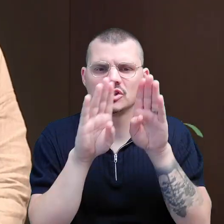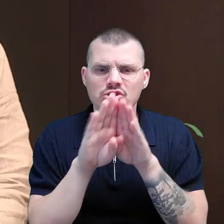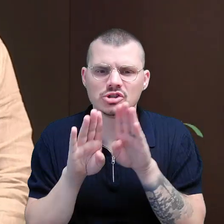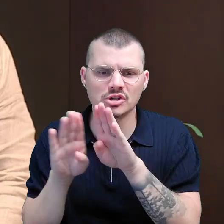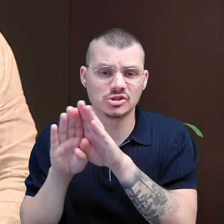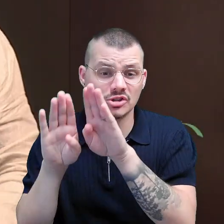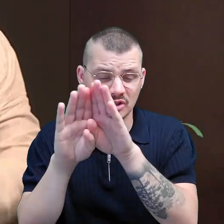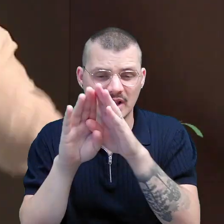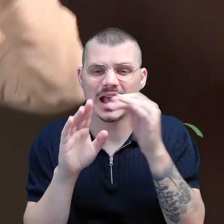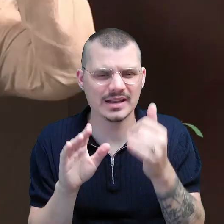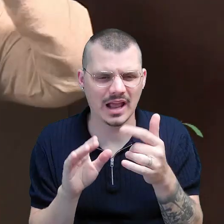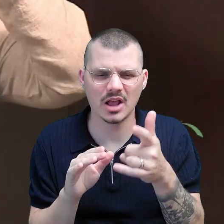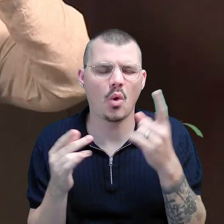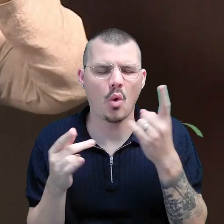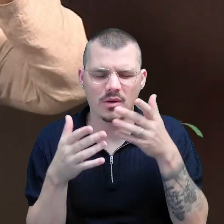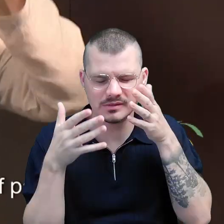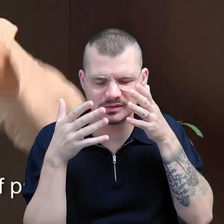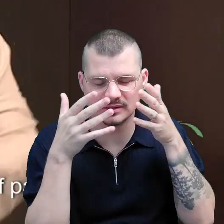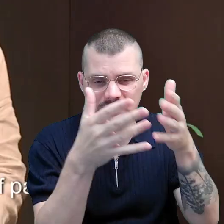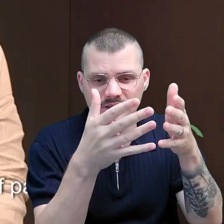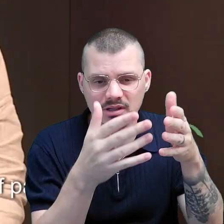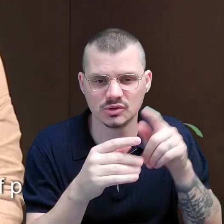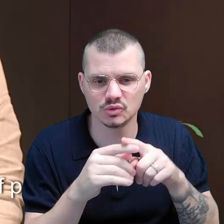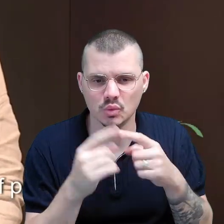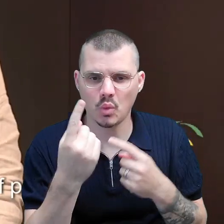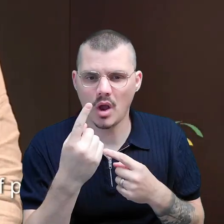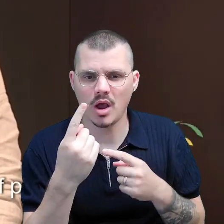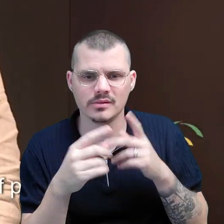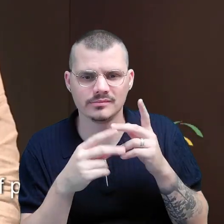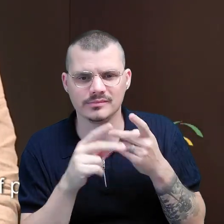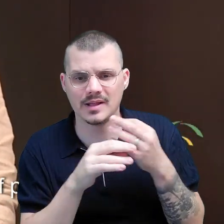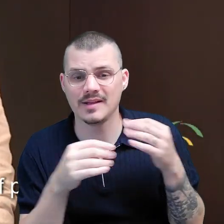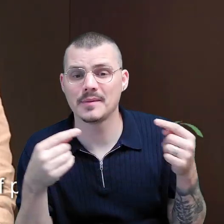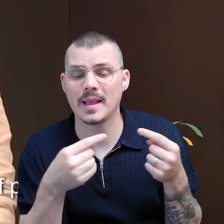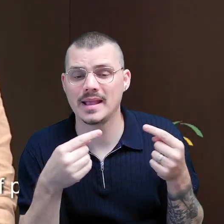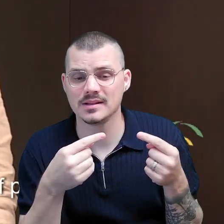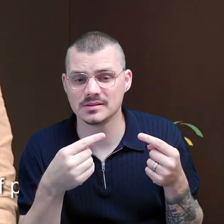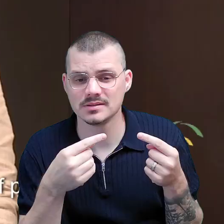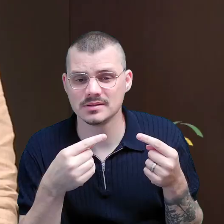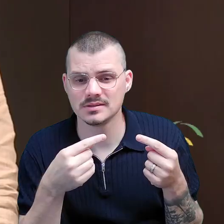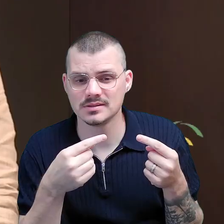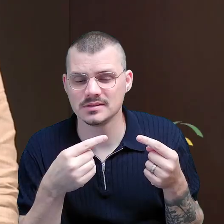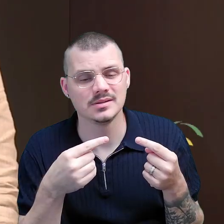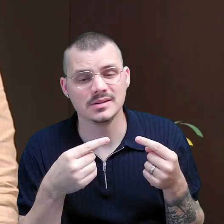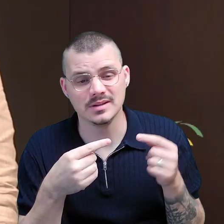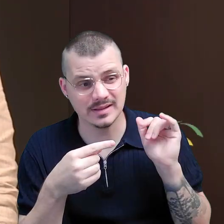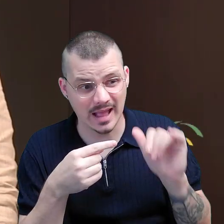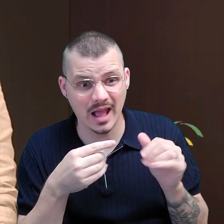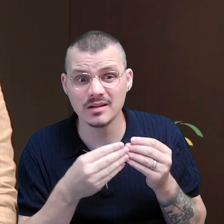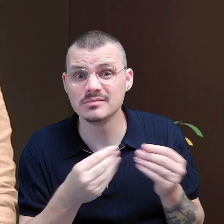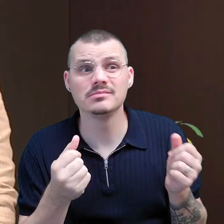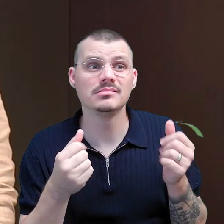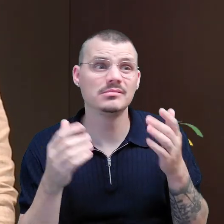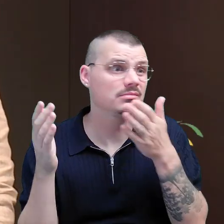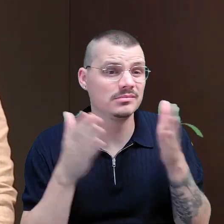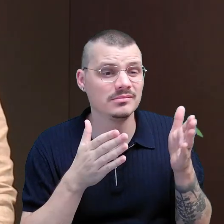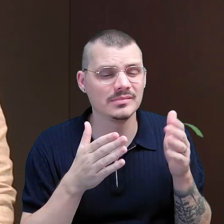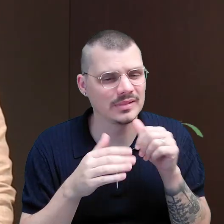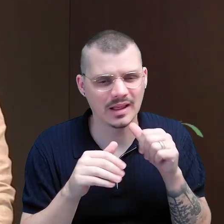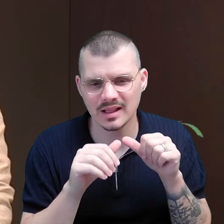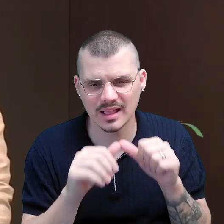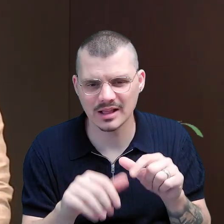off and just gives you a much more manageable, superficial type of a pain. It doesn't last very